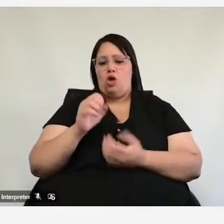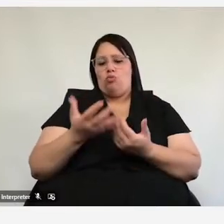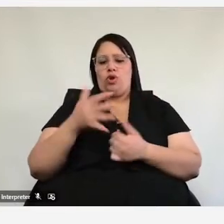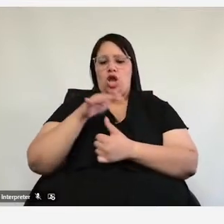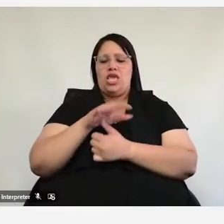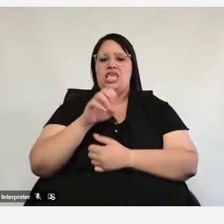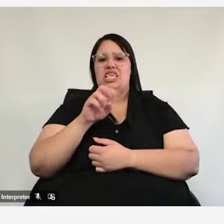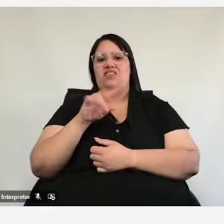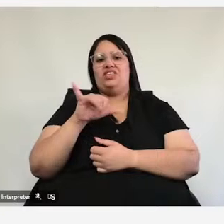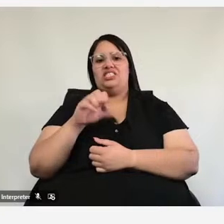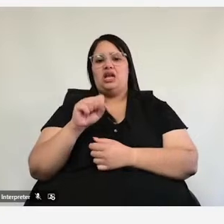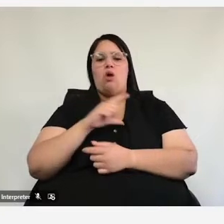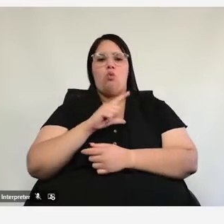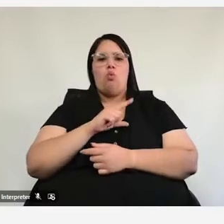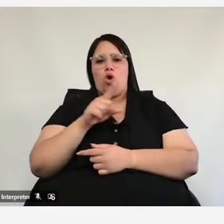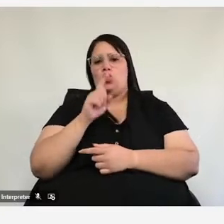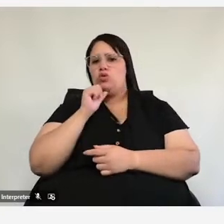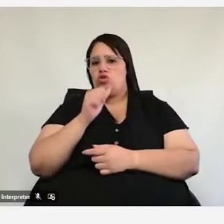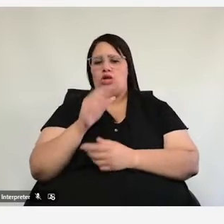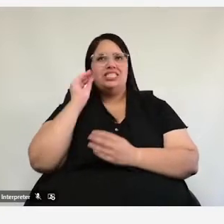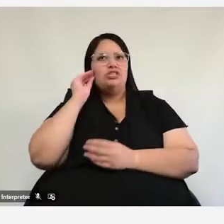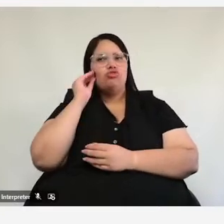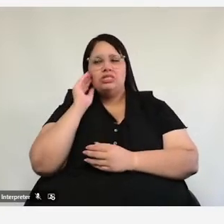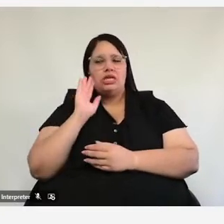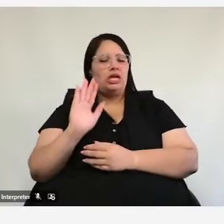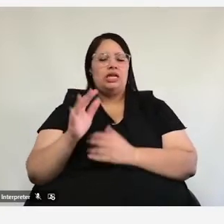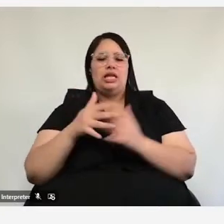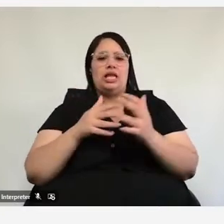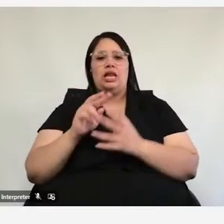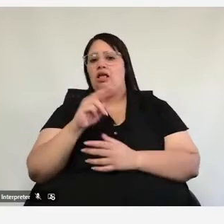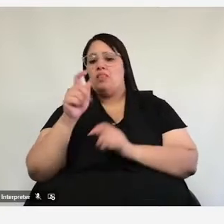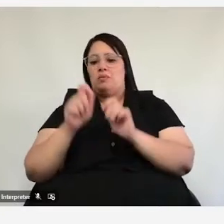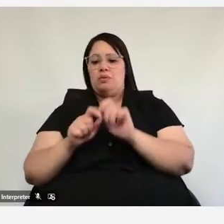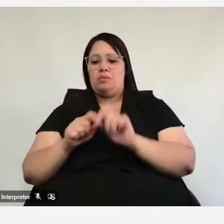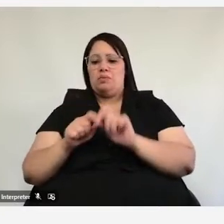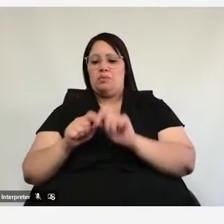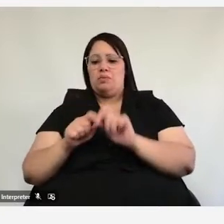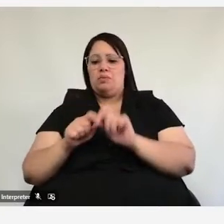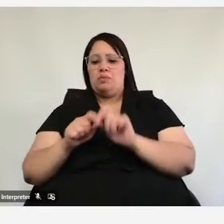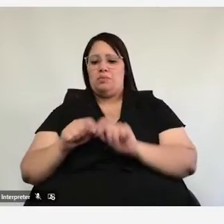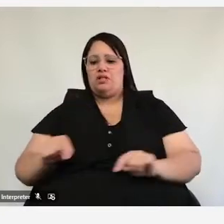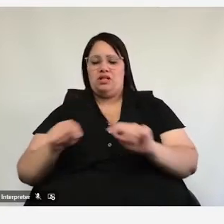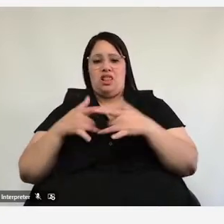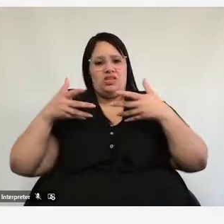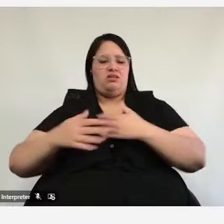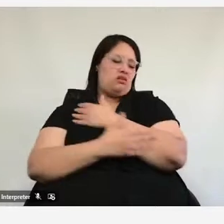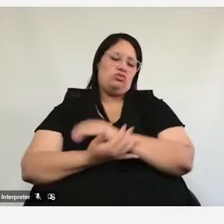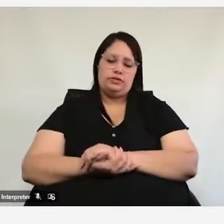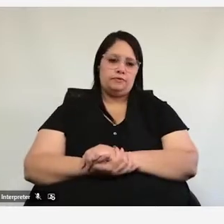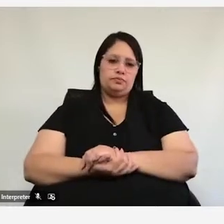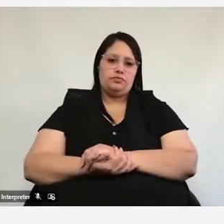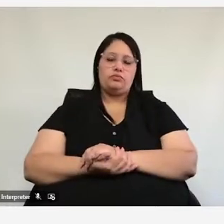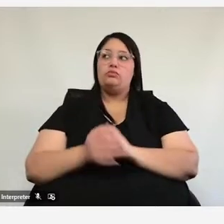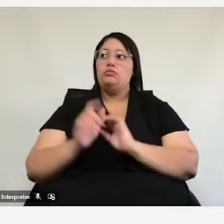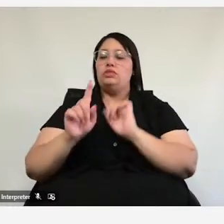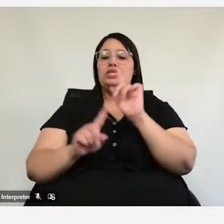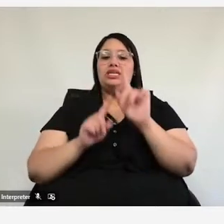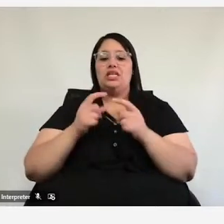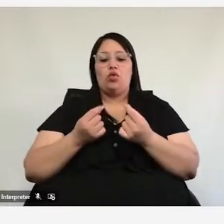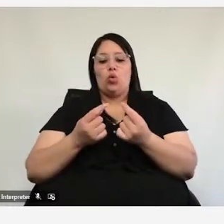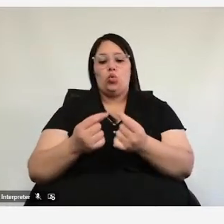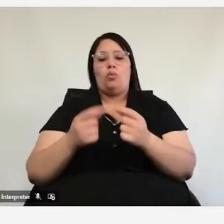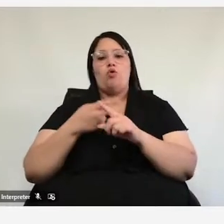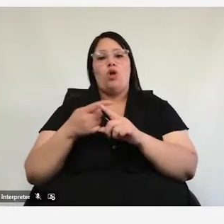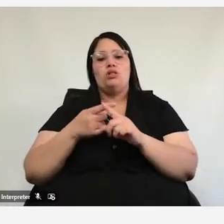e-visas, because you are definitely not interested in the residents of this country. In a survey done by rental property